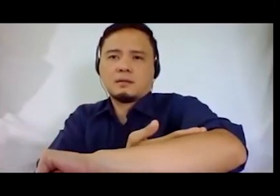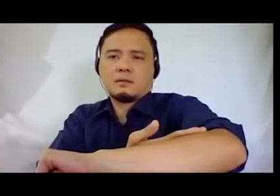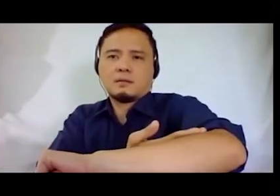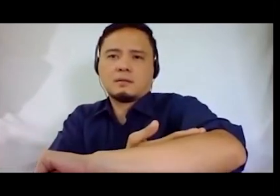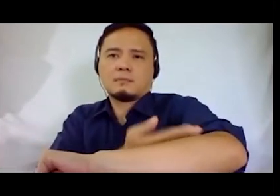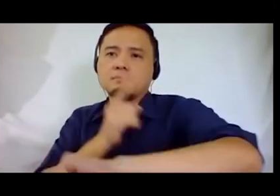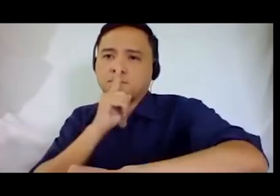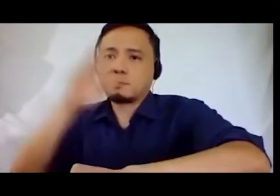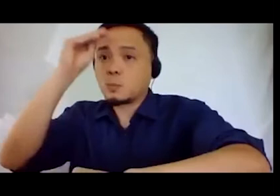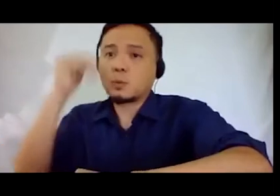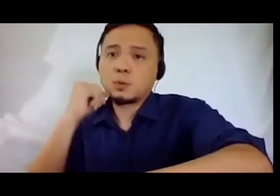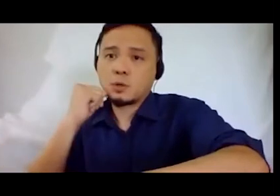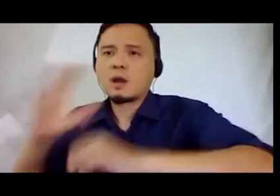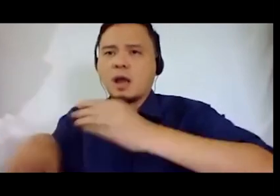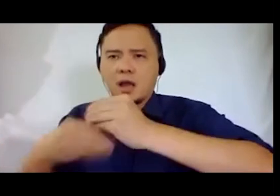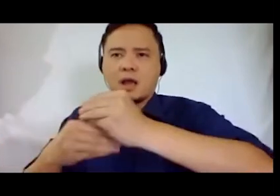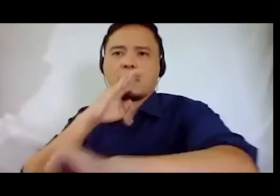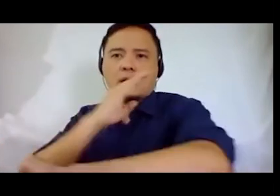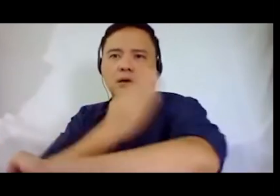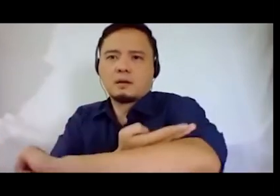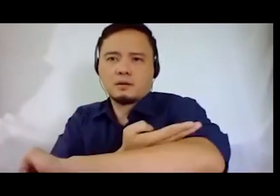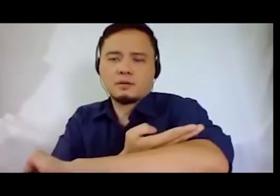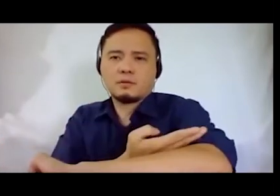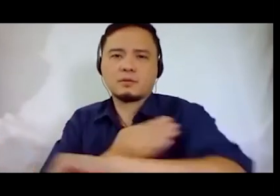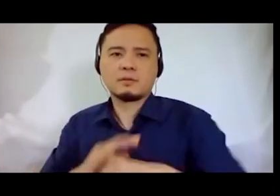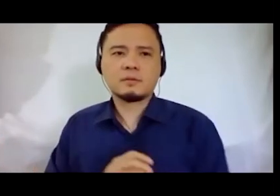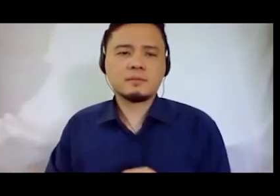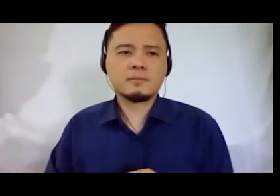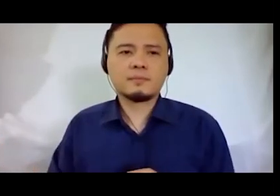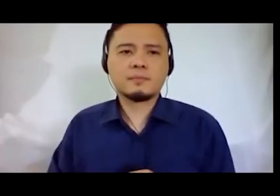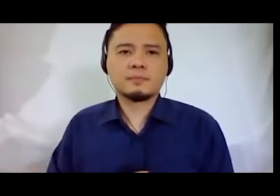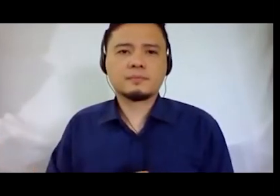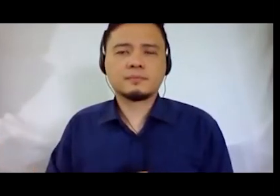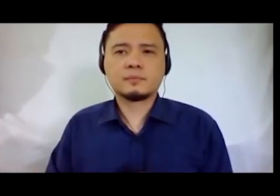top. Use use that where you had spouse before,